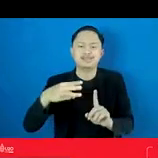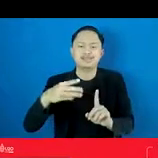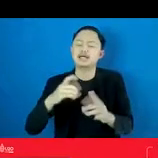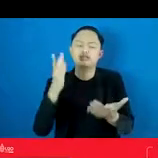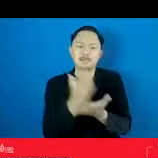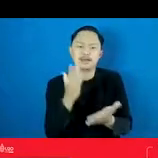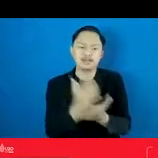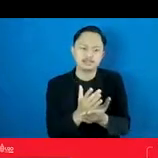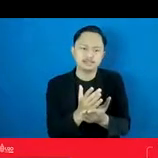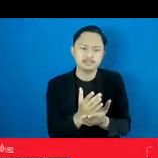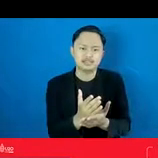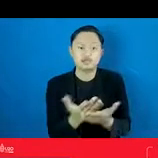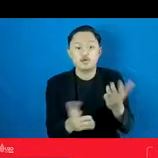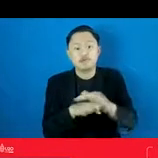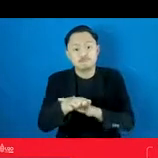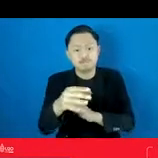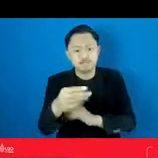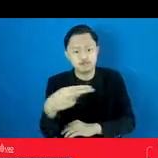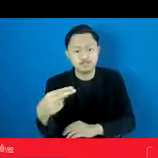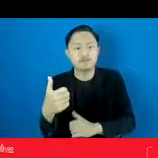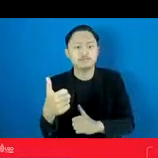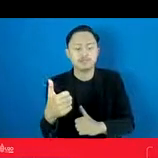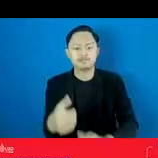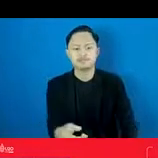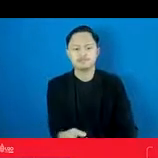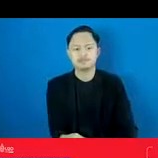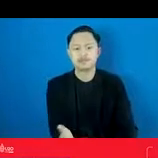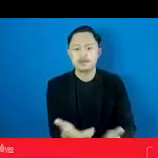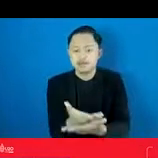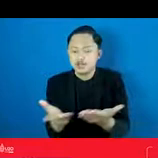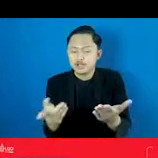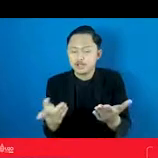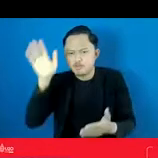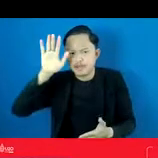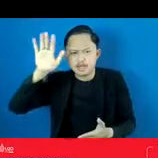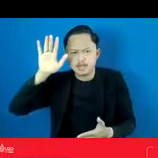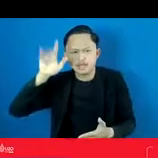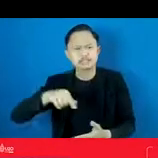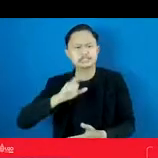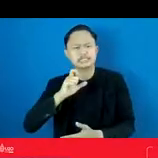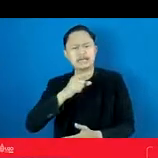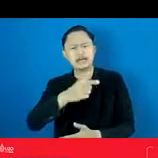in Indonesia. So you all know what are the advantages of electric buses, which will help us